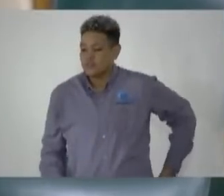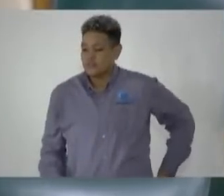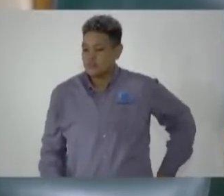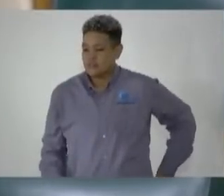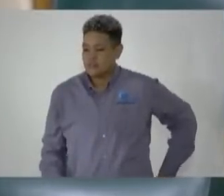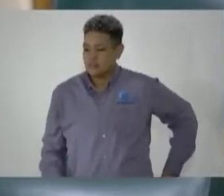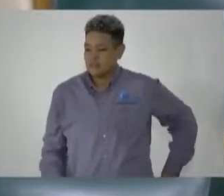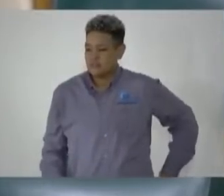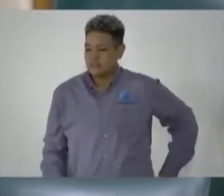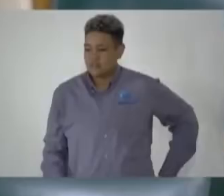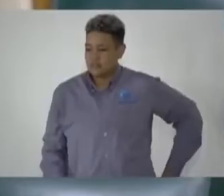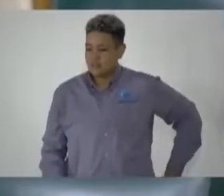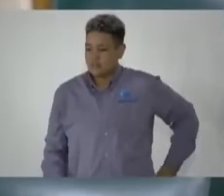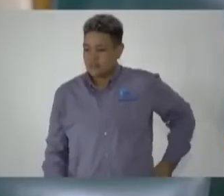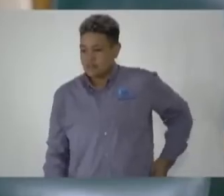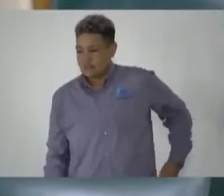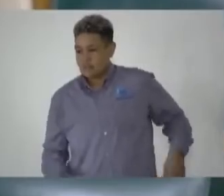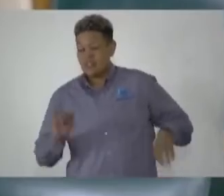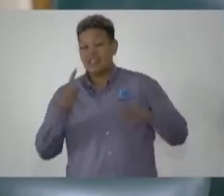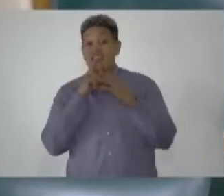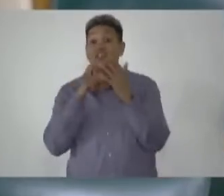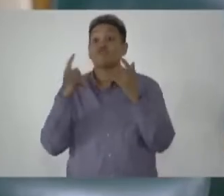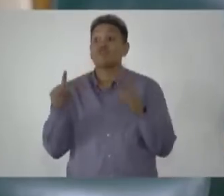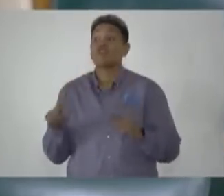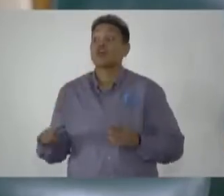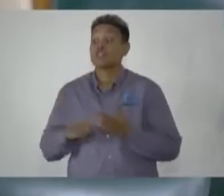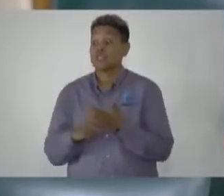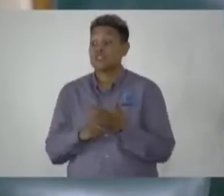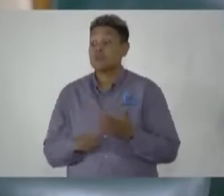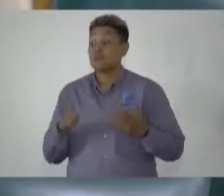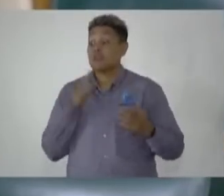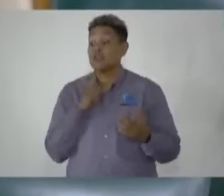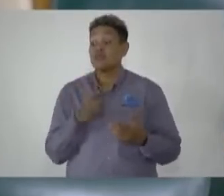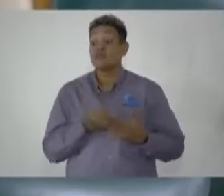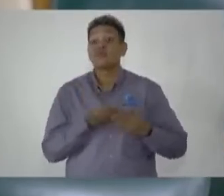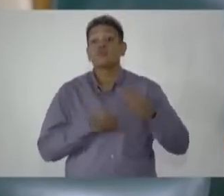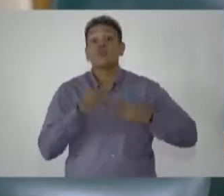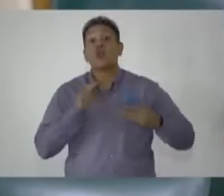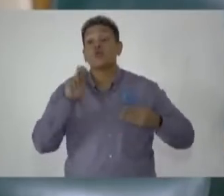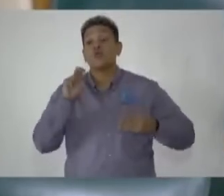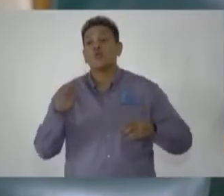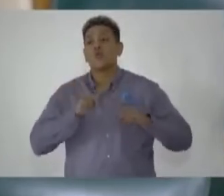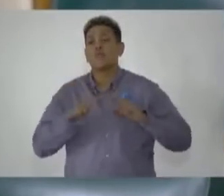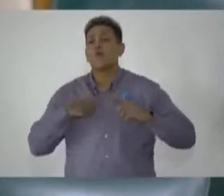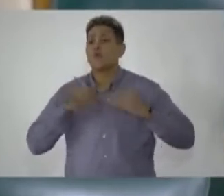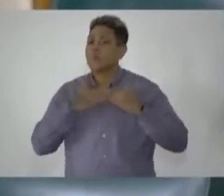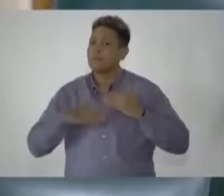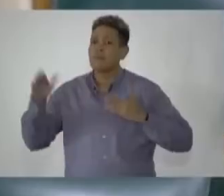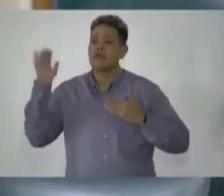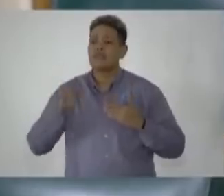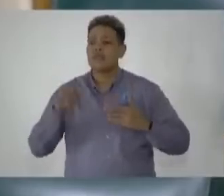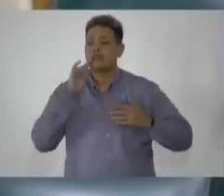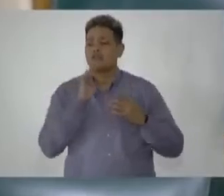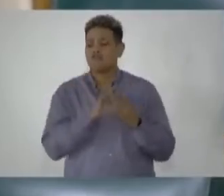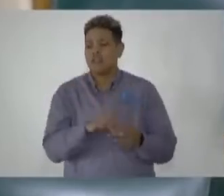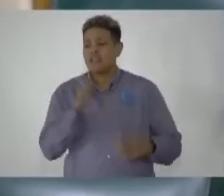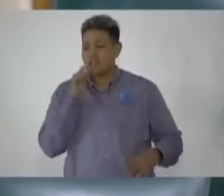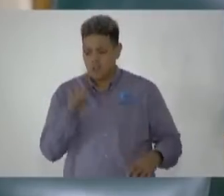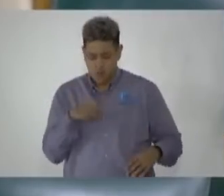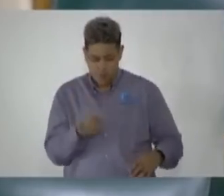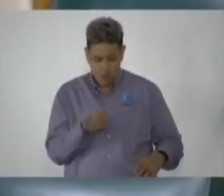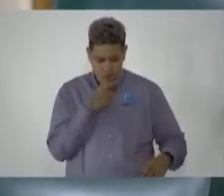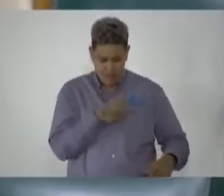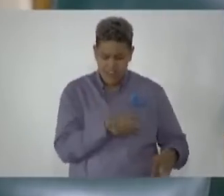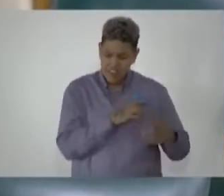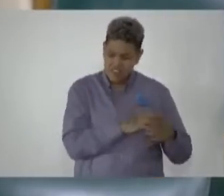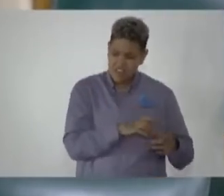that was as a result of debates and discussions with the trade unions. But we are going way beyond that in terms of not only